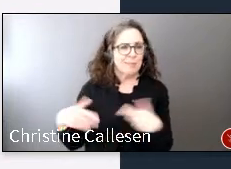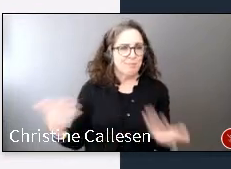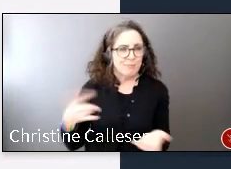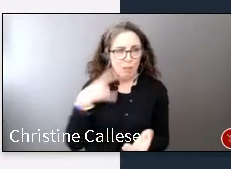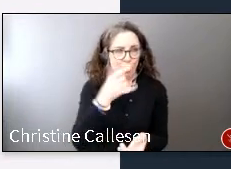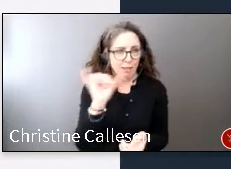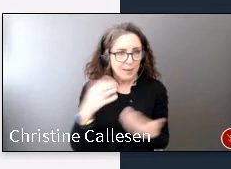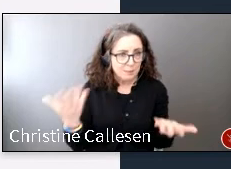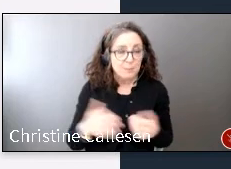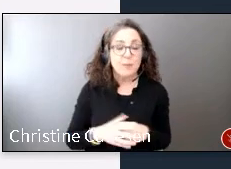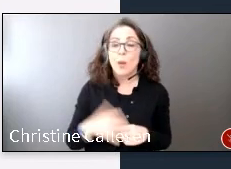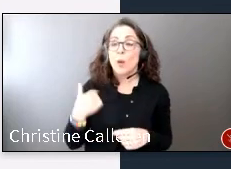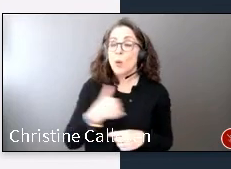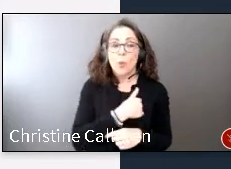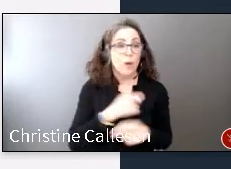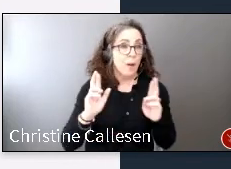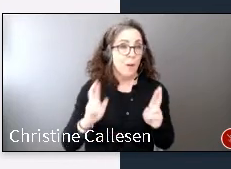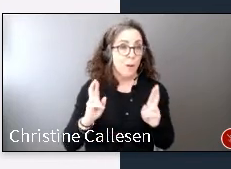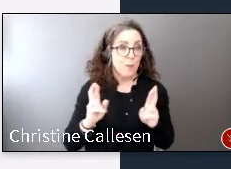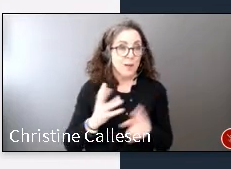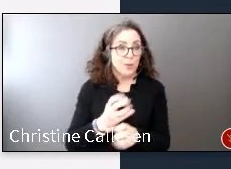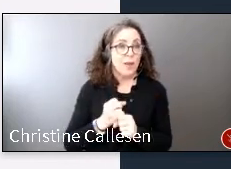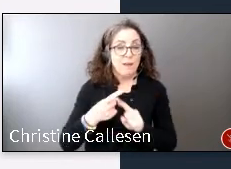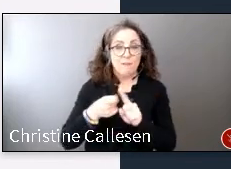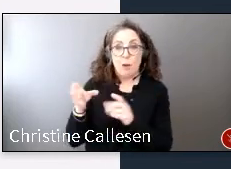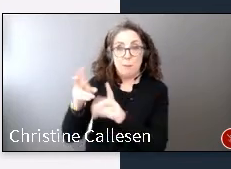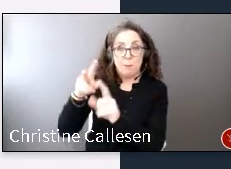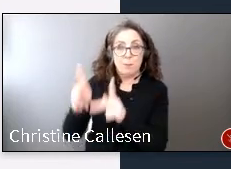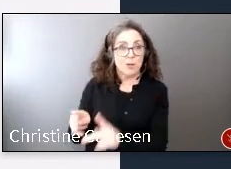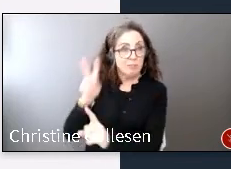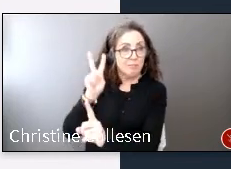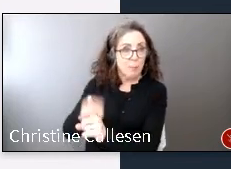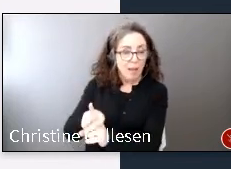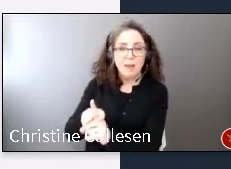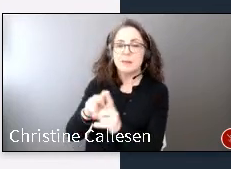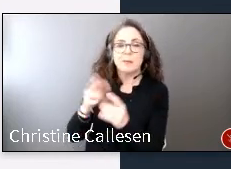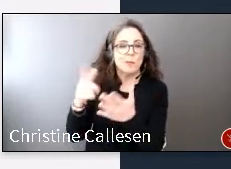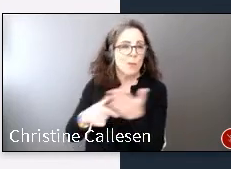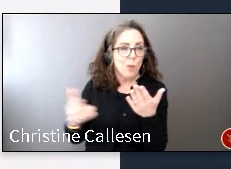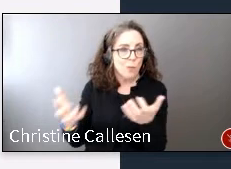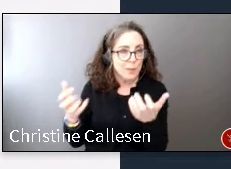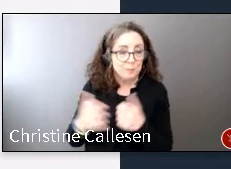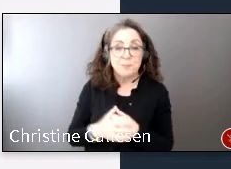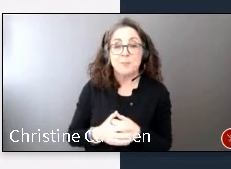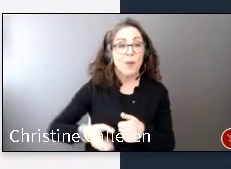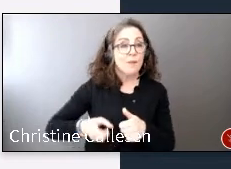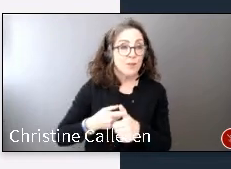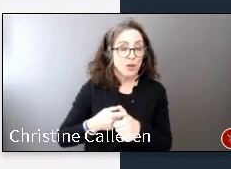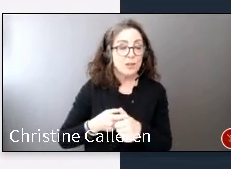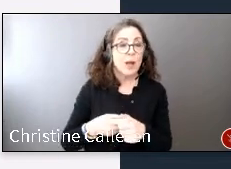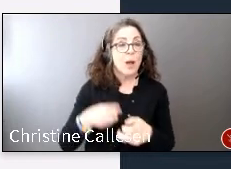kind of thing is Amazon hoping to get out of a candidate during an interview? So first of all is the problem state